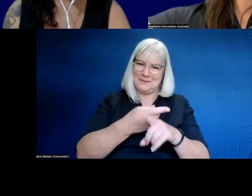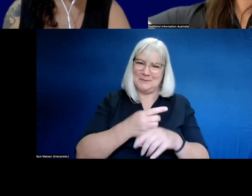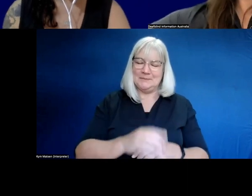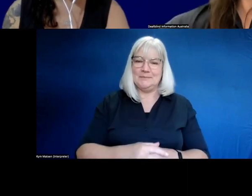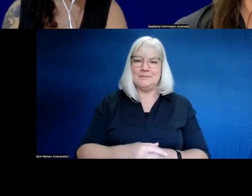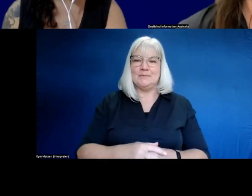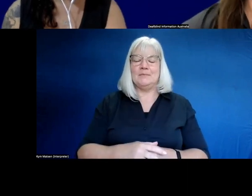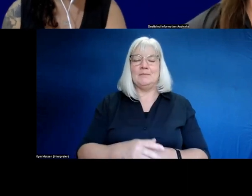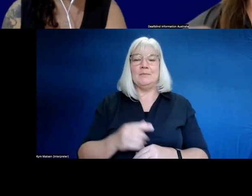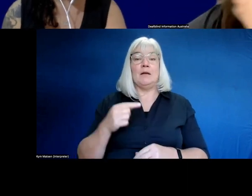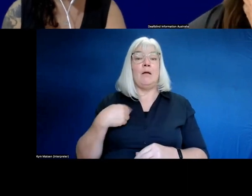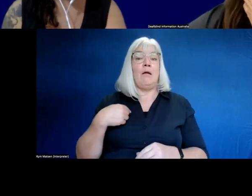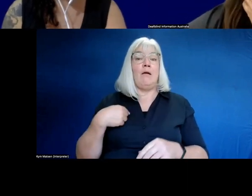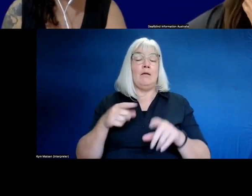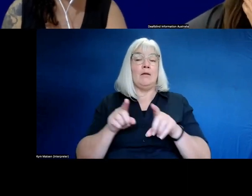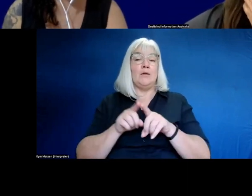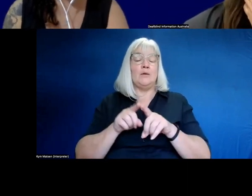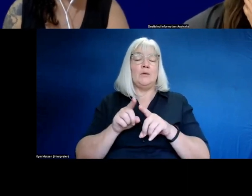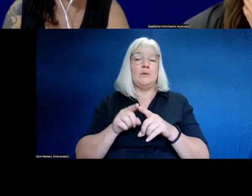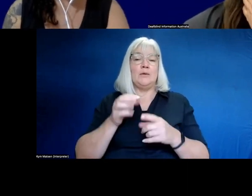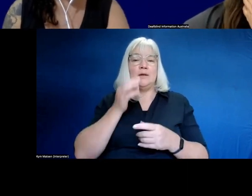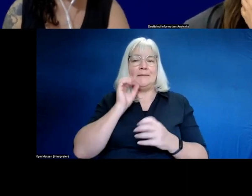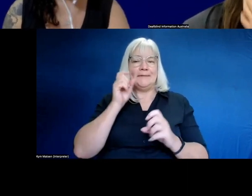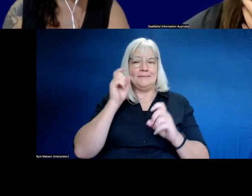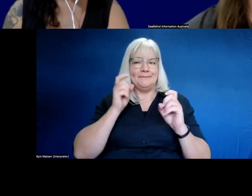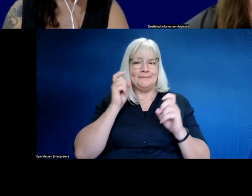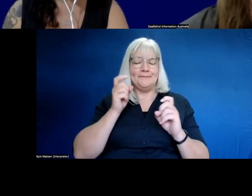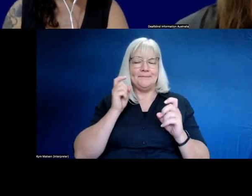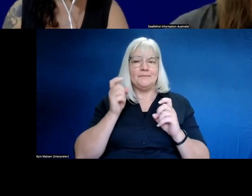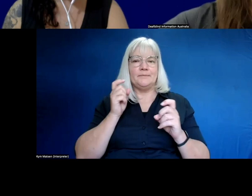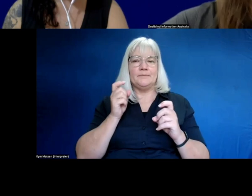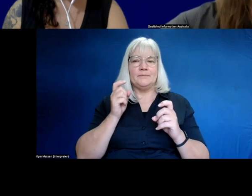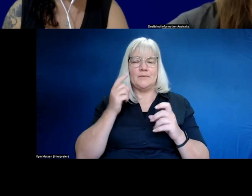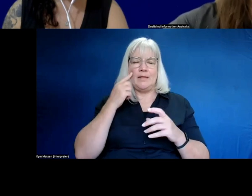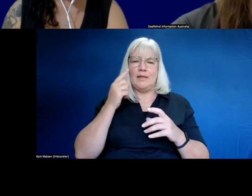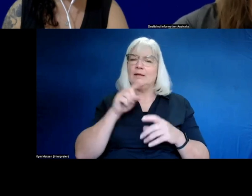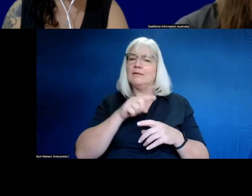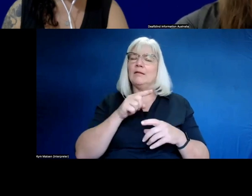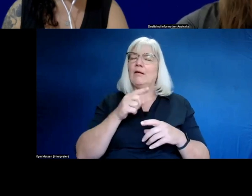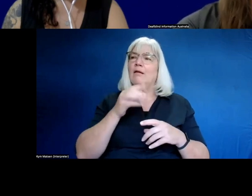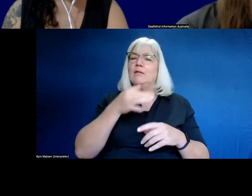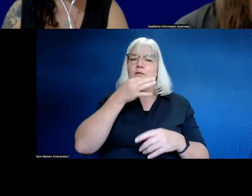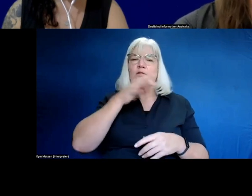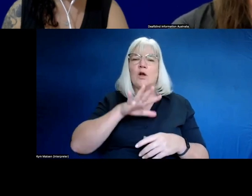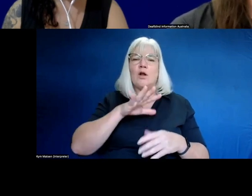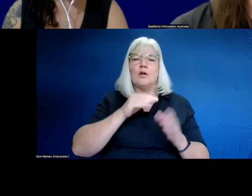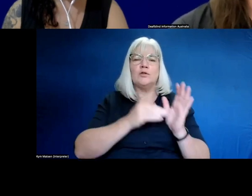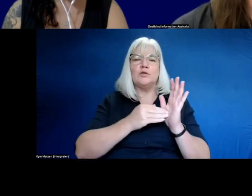was reflecting on, I think it was Zoe,